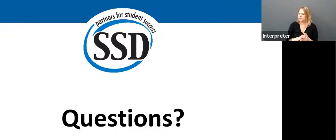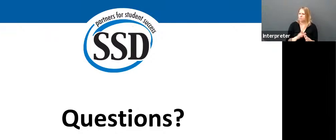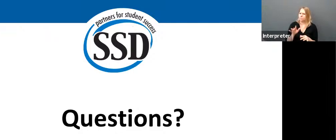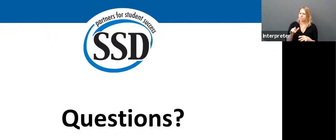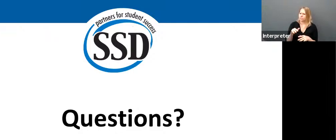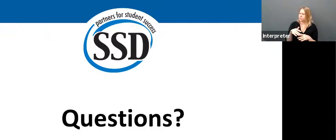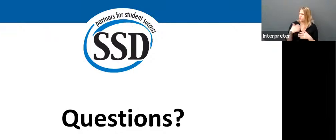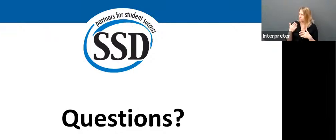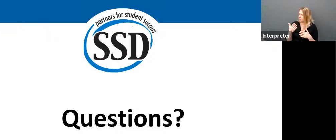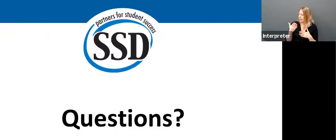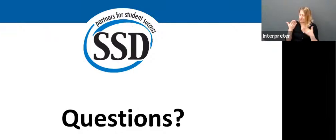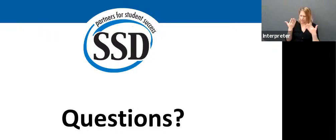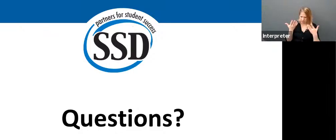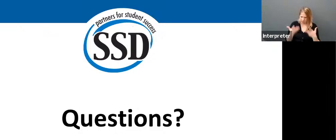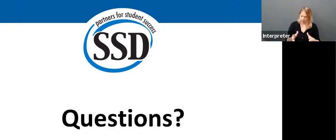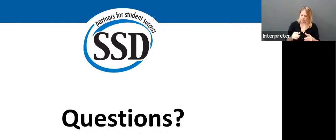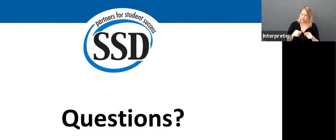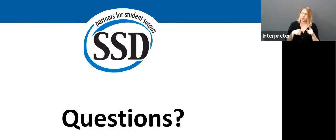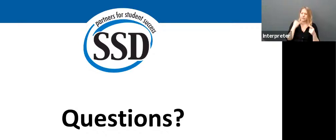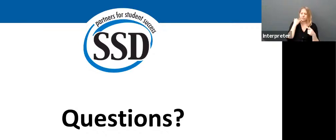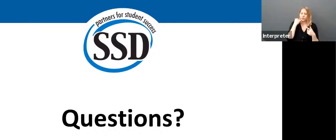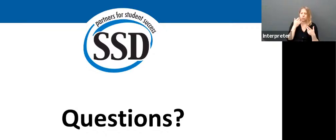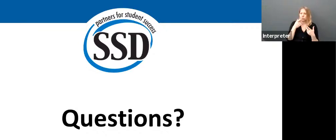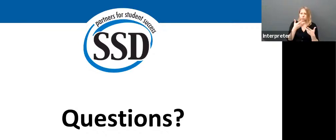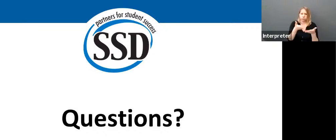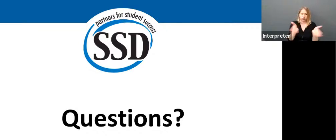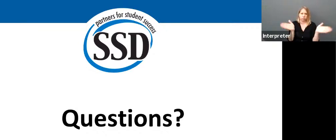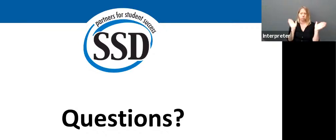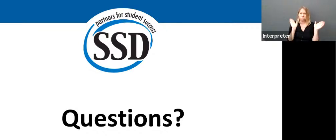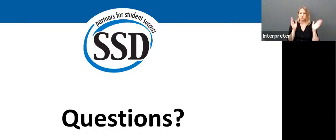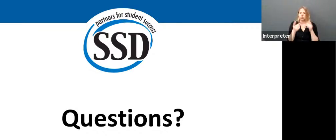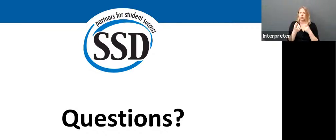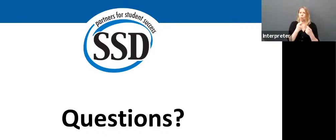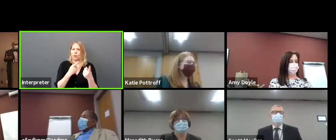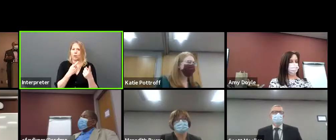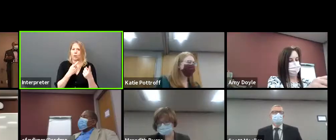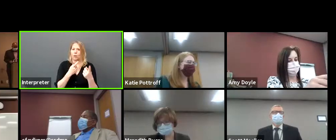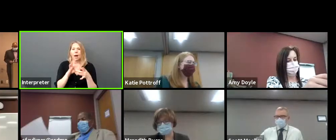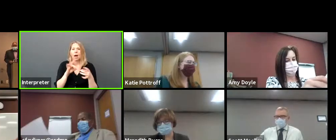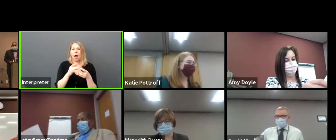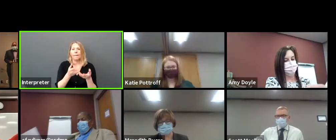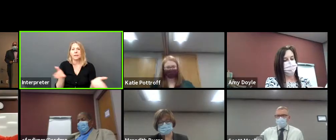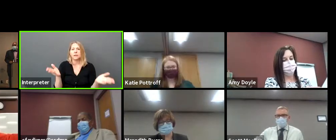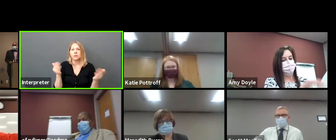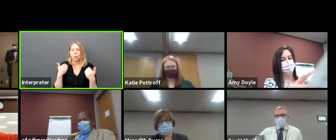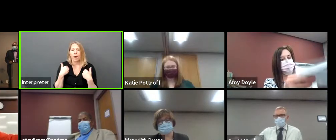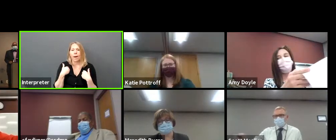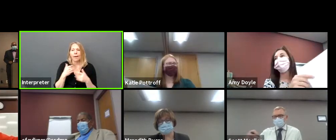So that ends our action plan presentation. So we'd like to open it up to any questions or comments that you might have.